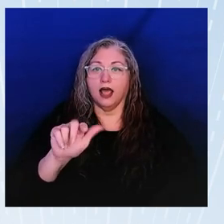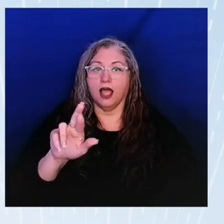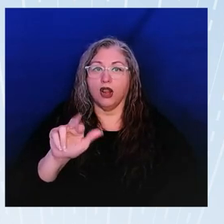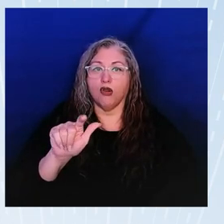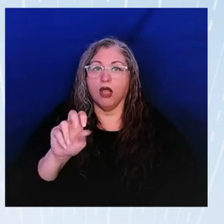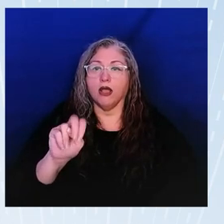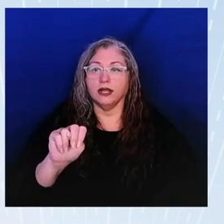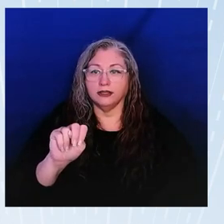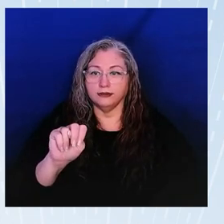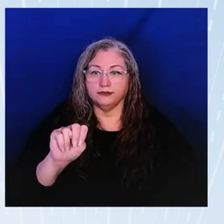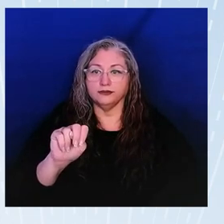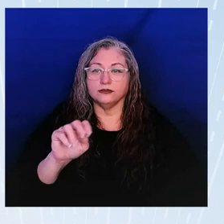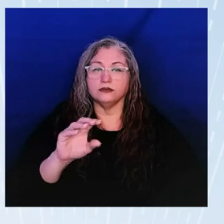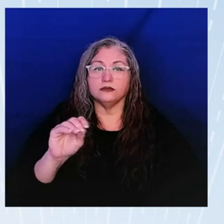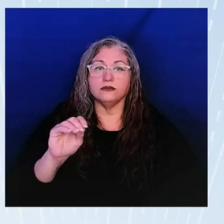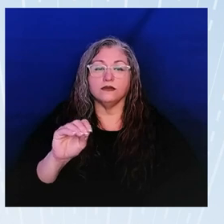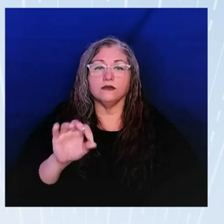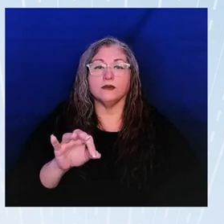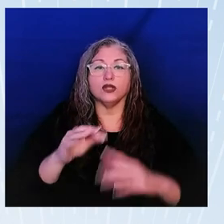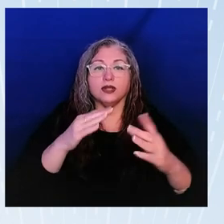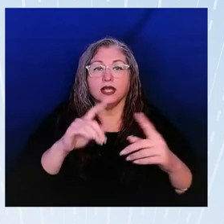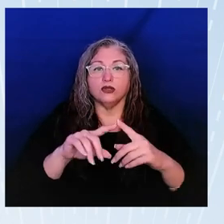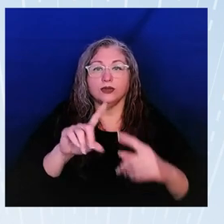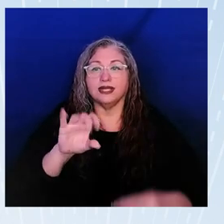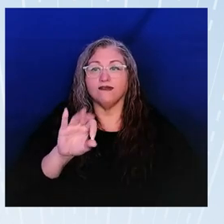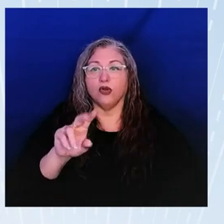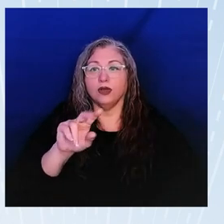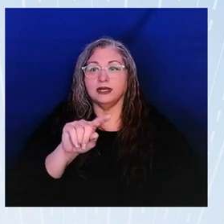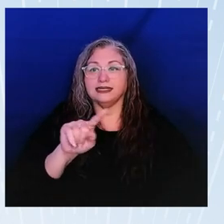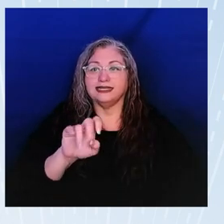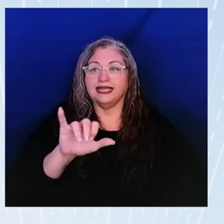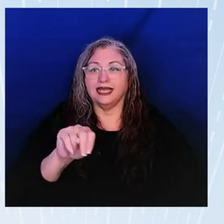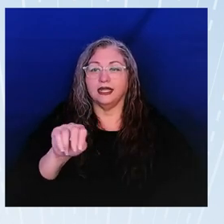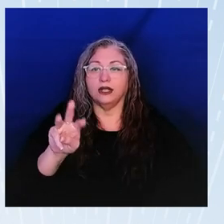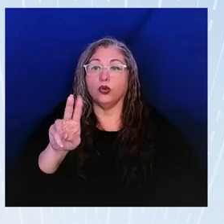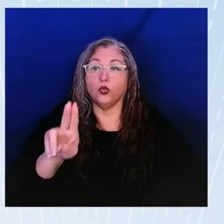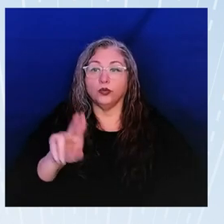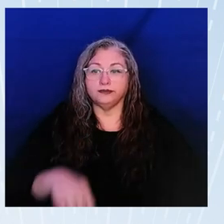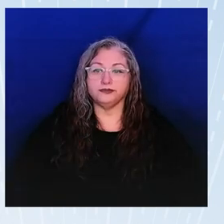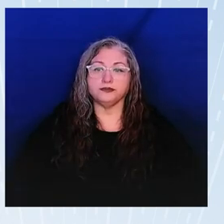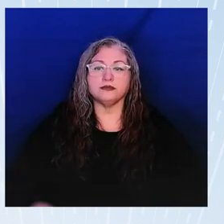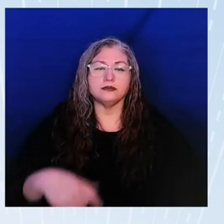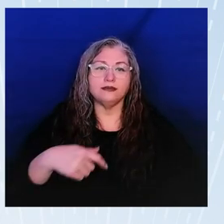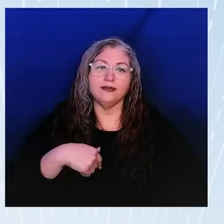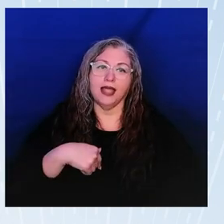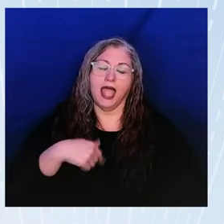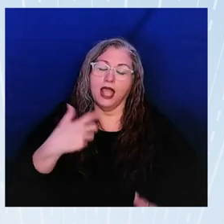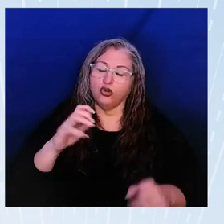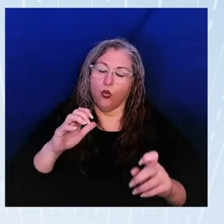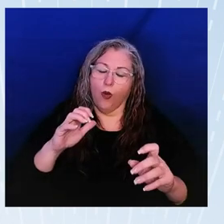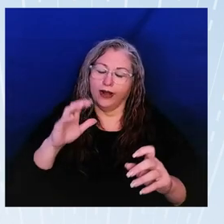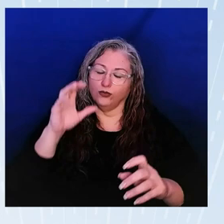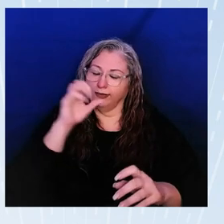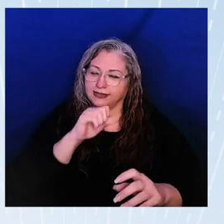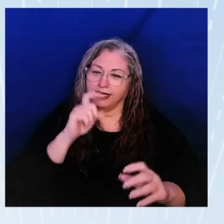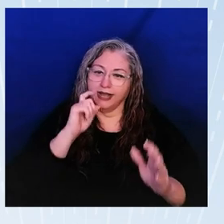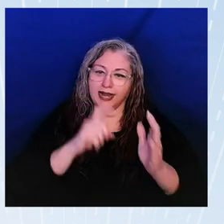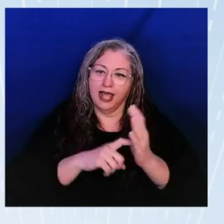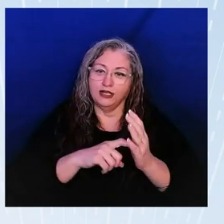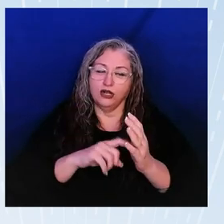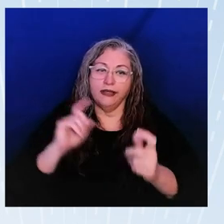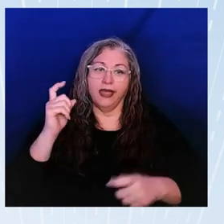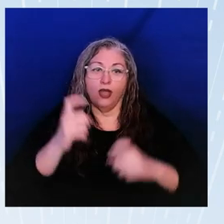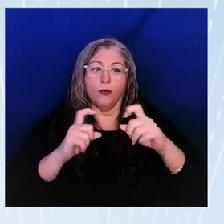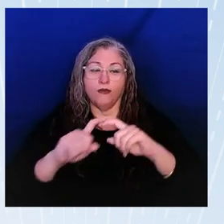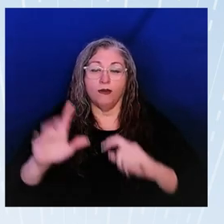Lagaran. And special thanks to our DFO, Zan Wu. And I would be remiss if we don't acknowledge the contributions from our